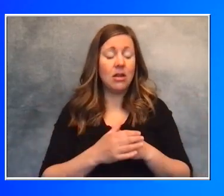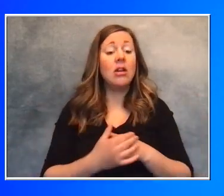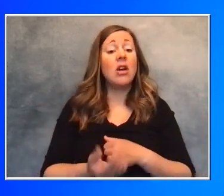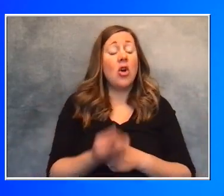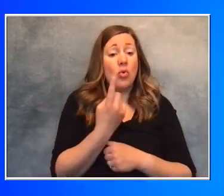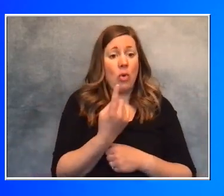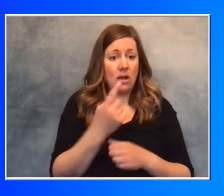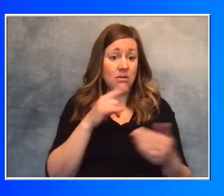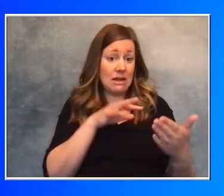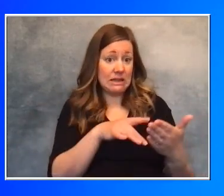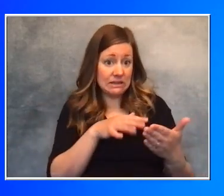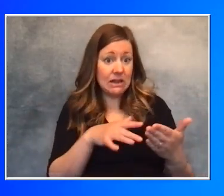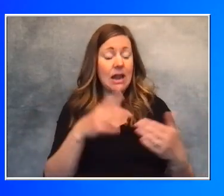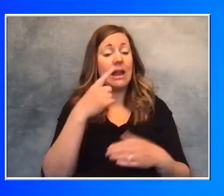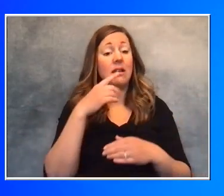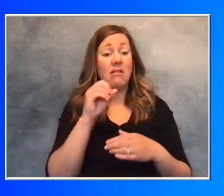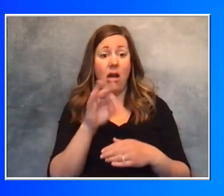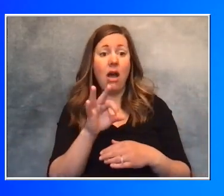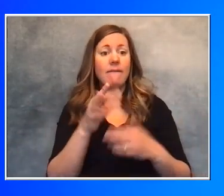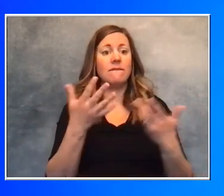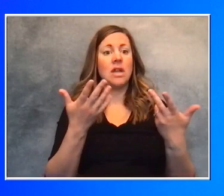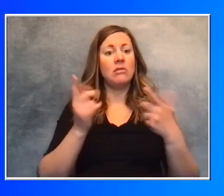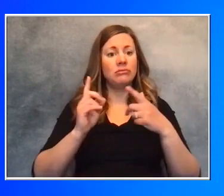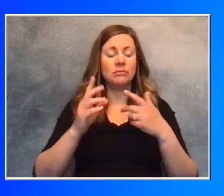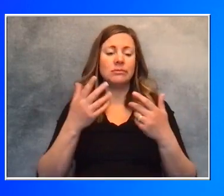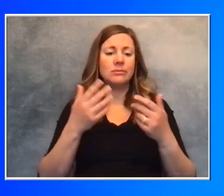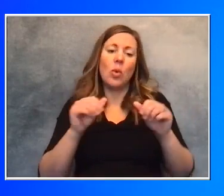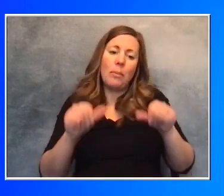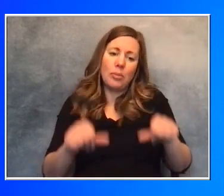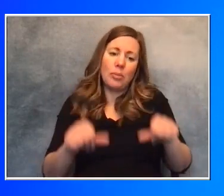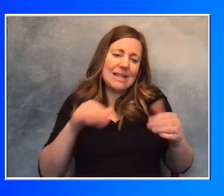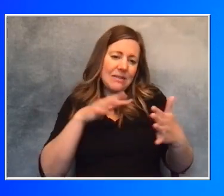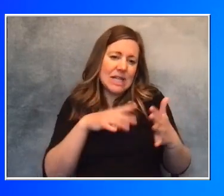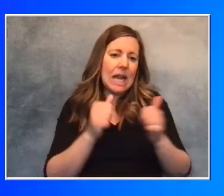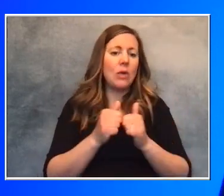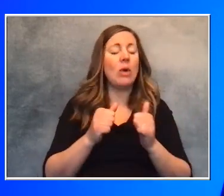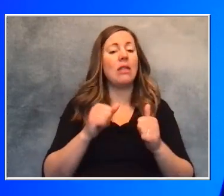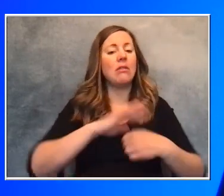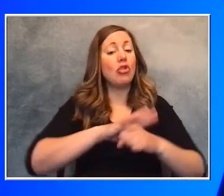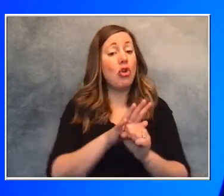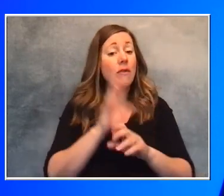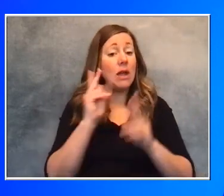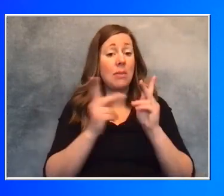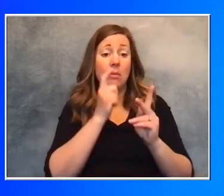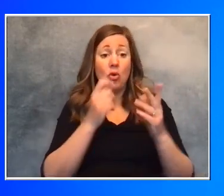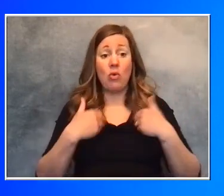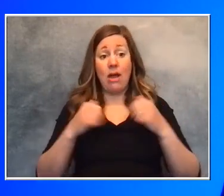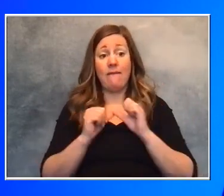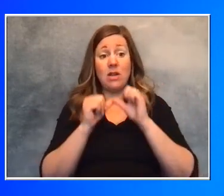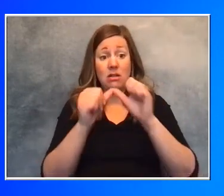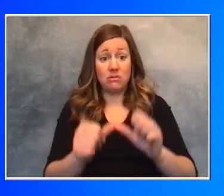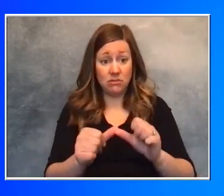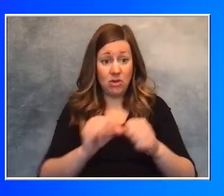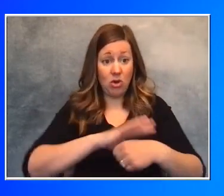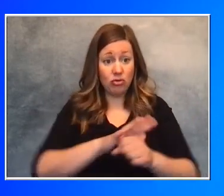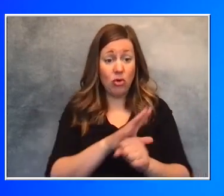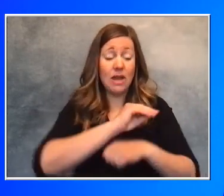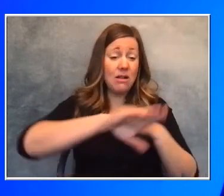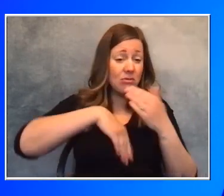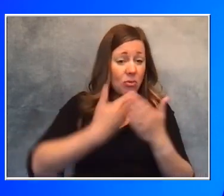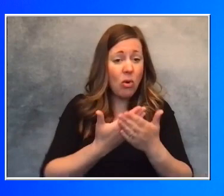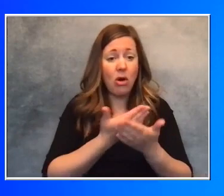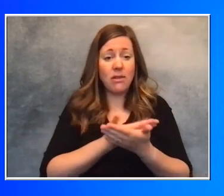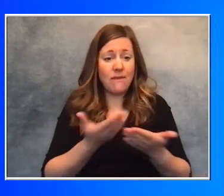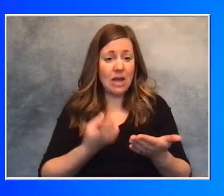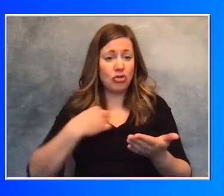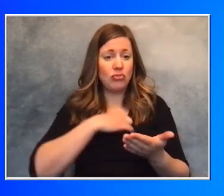study, prospective study, looking at COVID and then people who have had long COVID and looking at all the factors that we've been talking about.